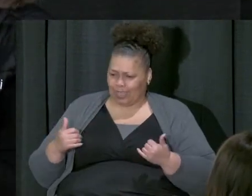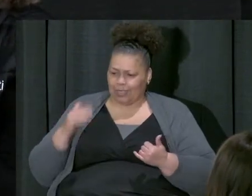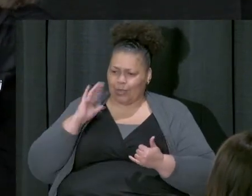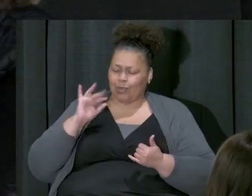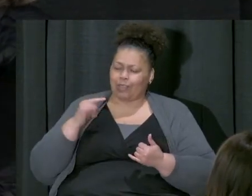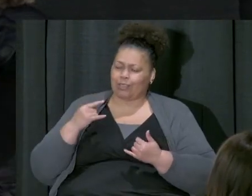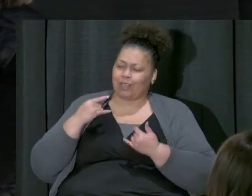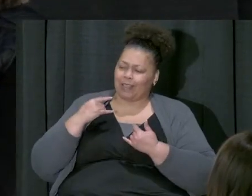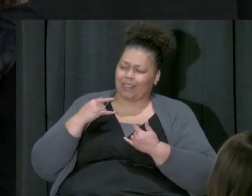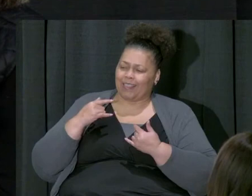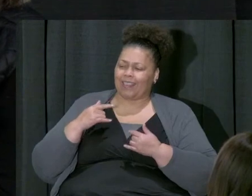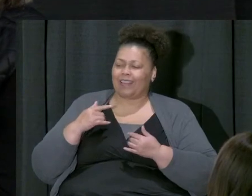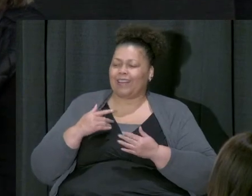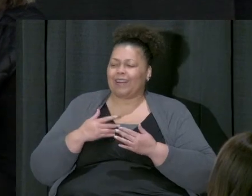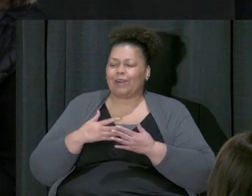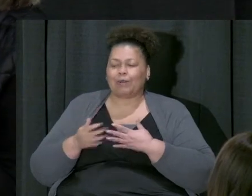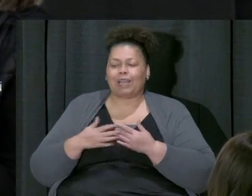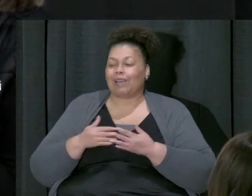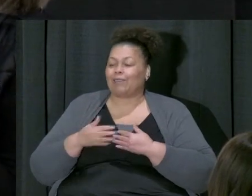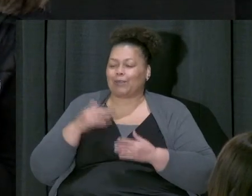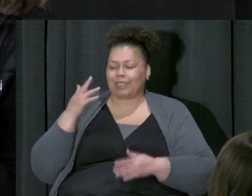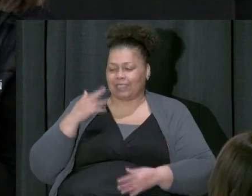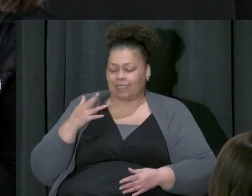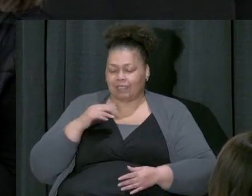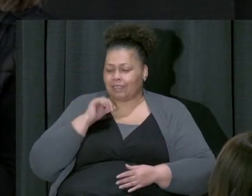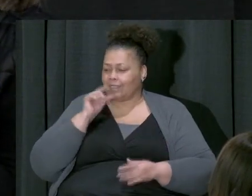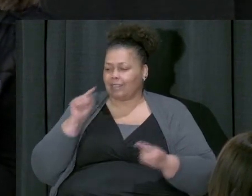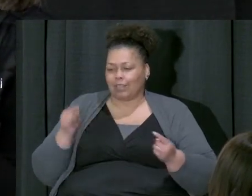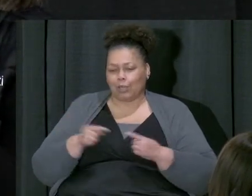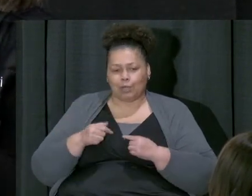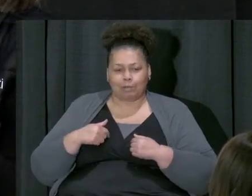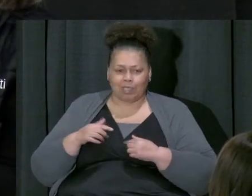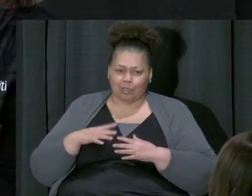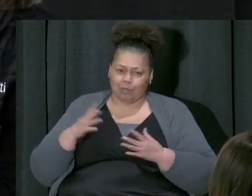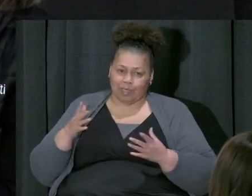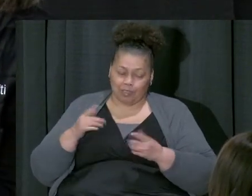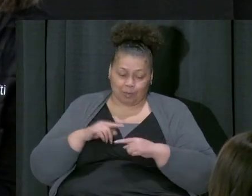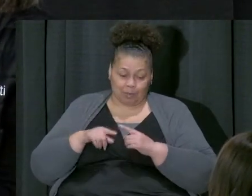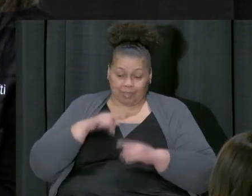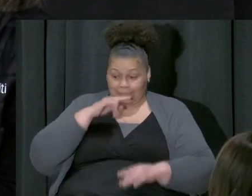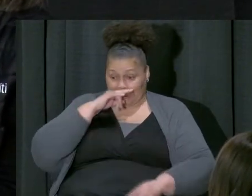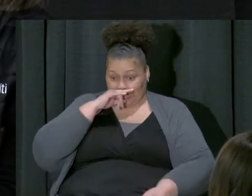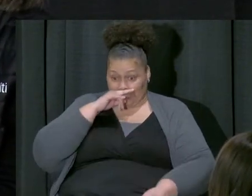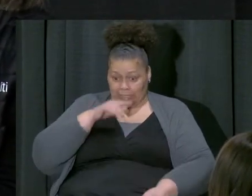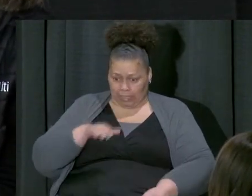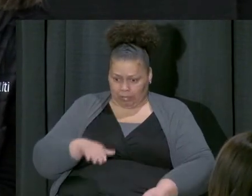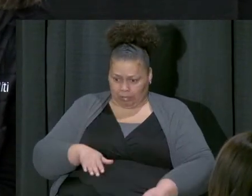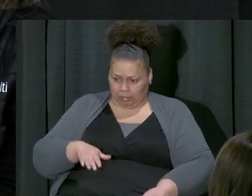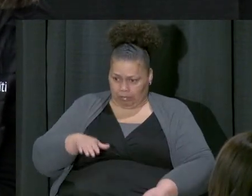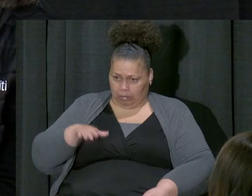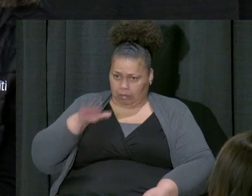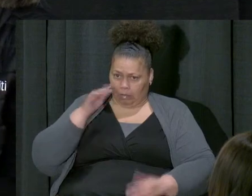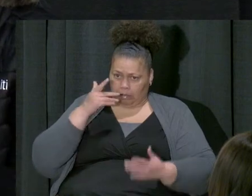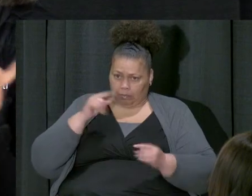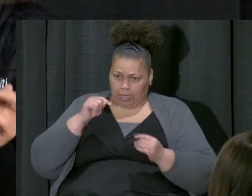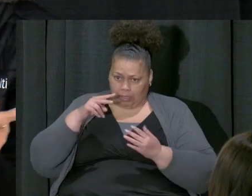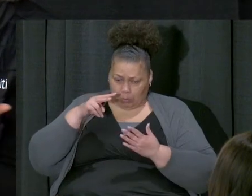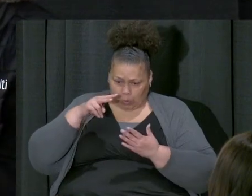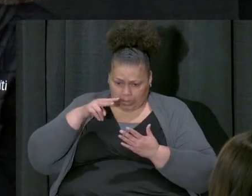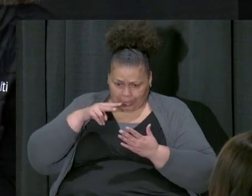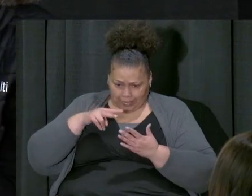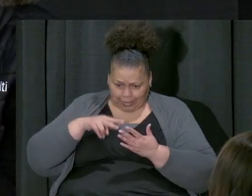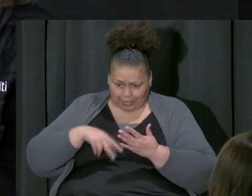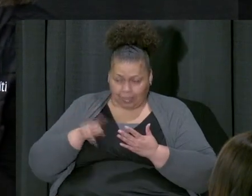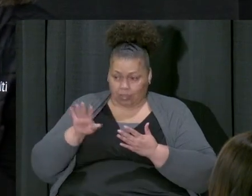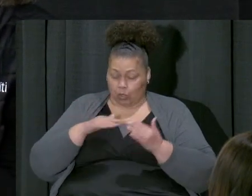like, whatever are your reasons, it's not going to hurt me so much. When you are a kid and you're trying to read and your peers